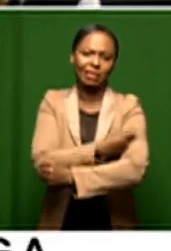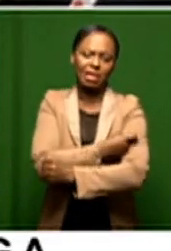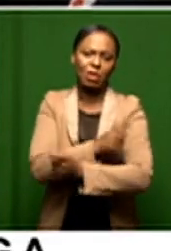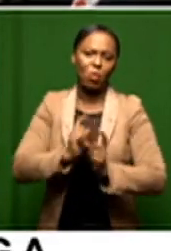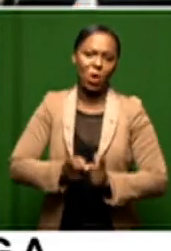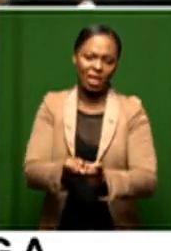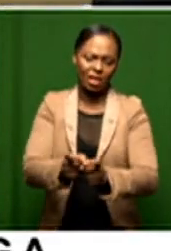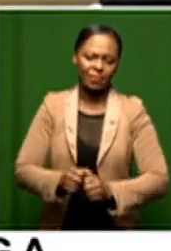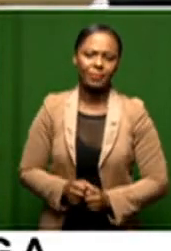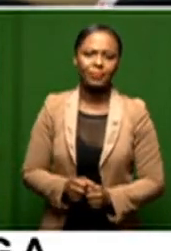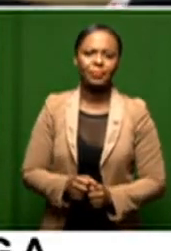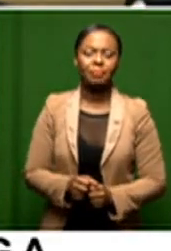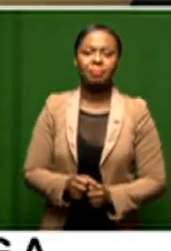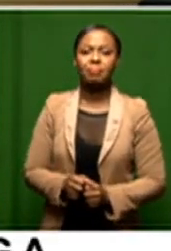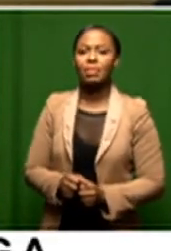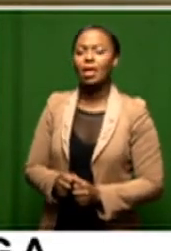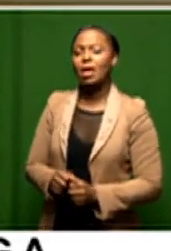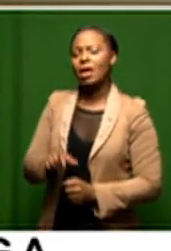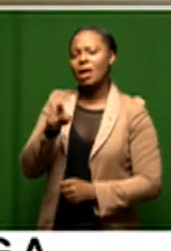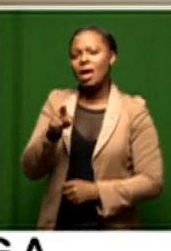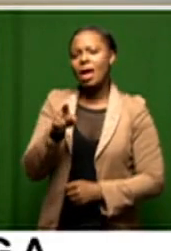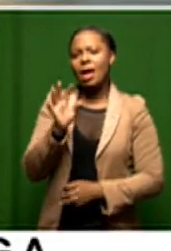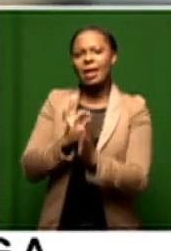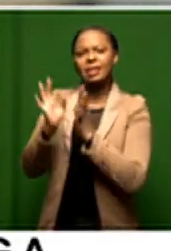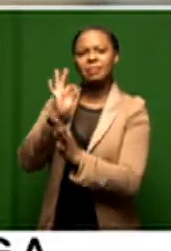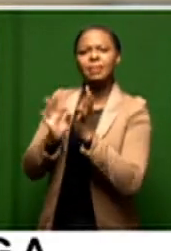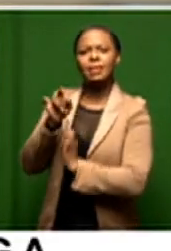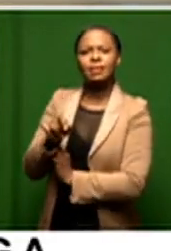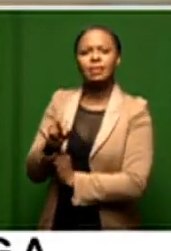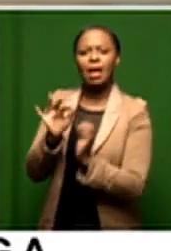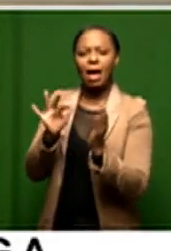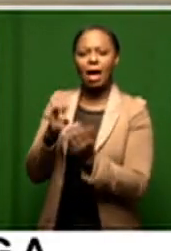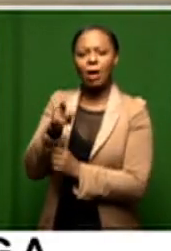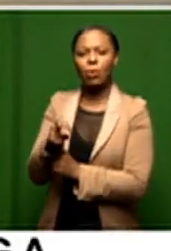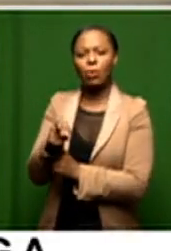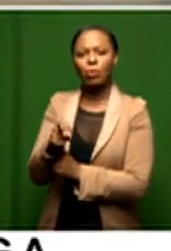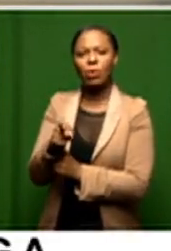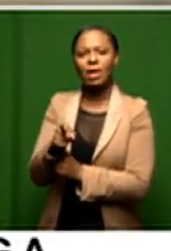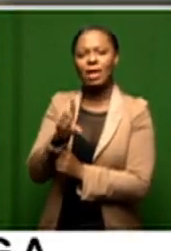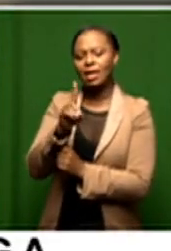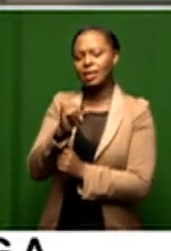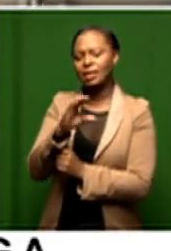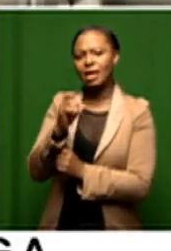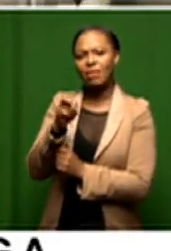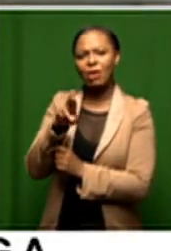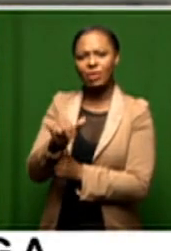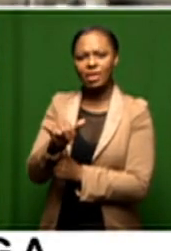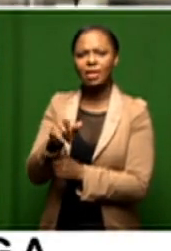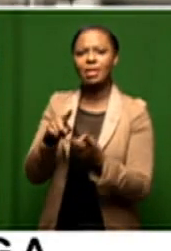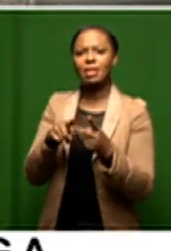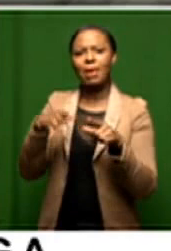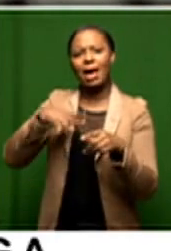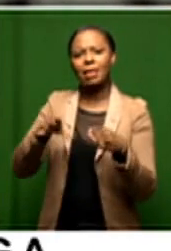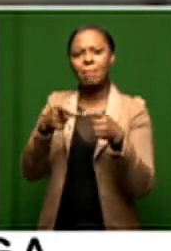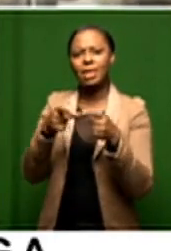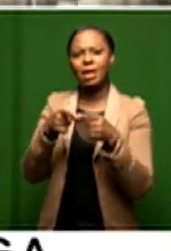quickly. So if you could explain to us exactly how Discovery and or other medical aids at this point